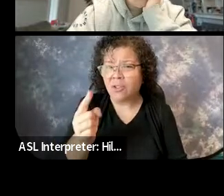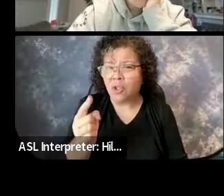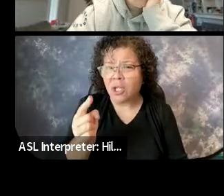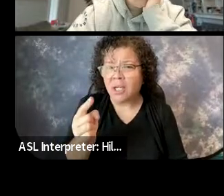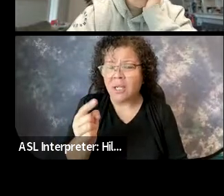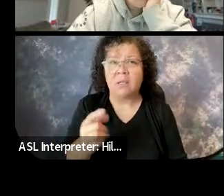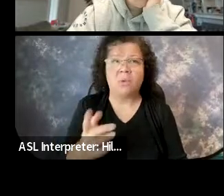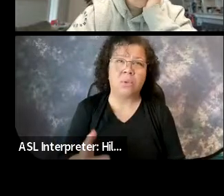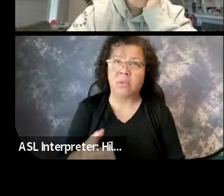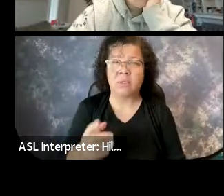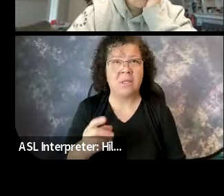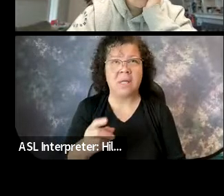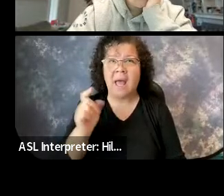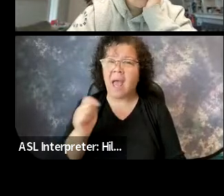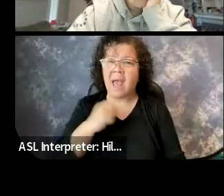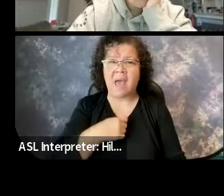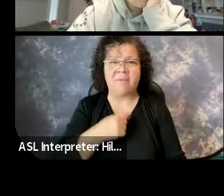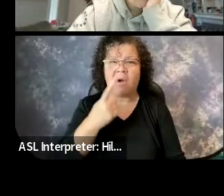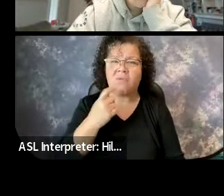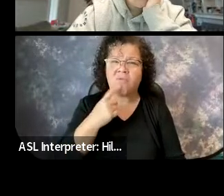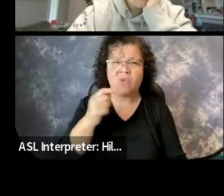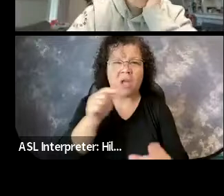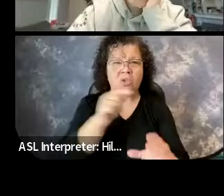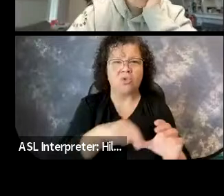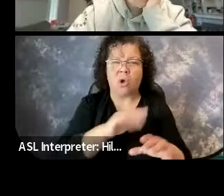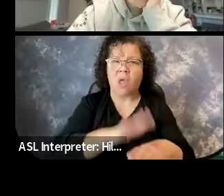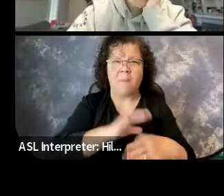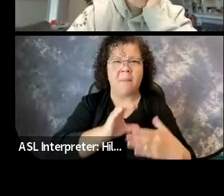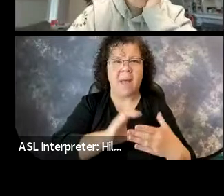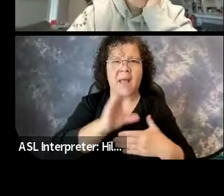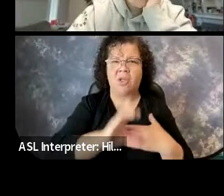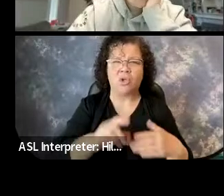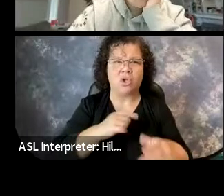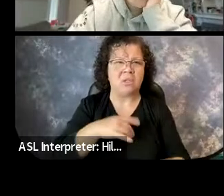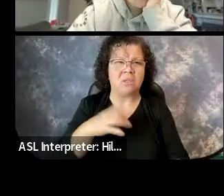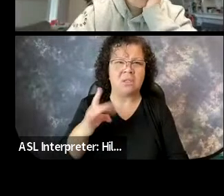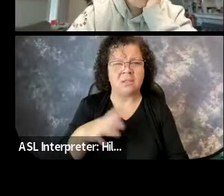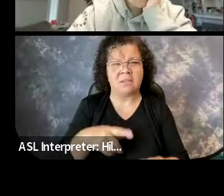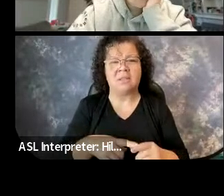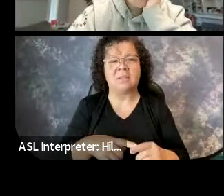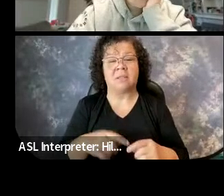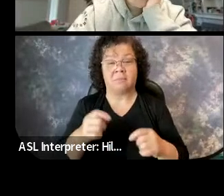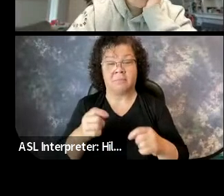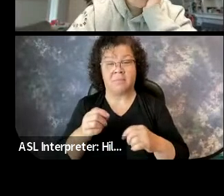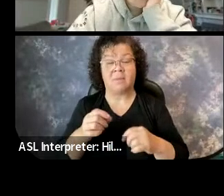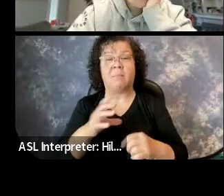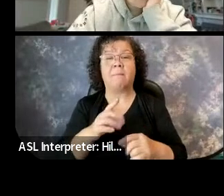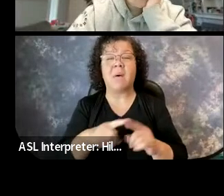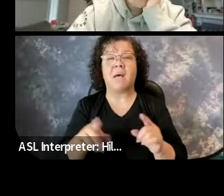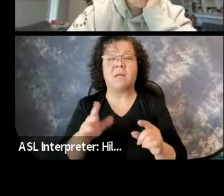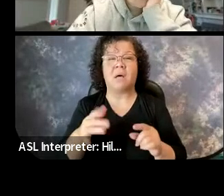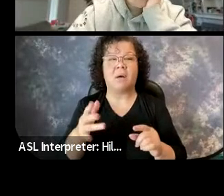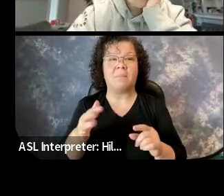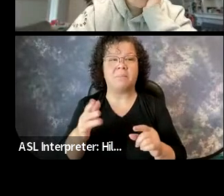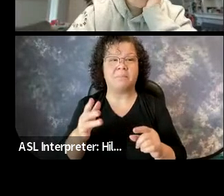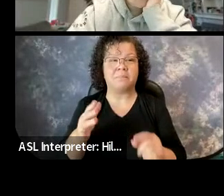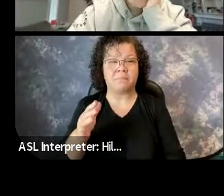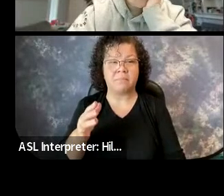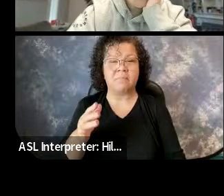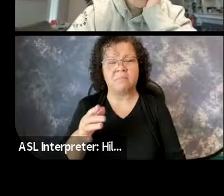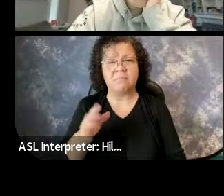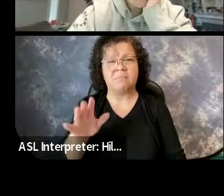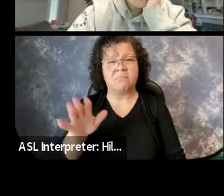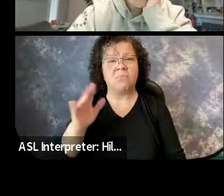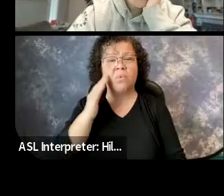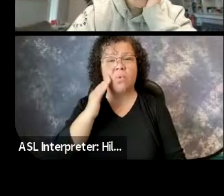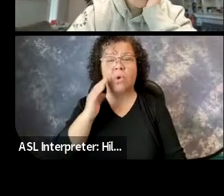gotta put a red circle on my calendar. But, so, you know, folks